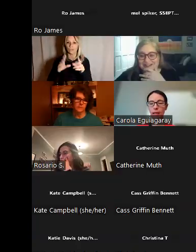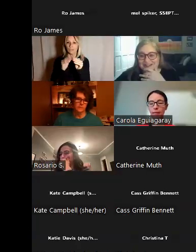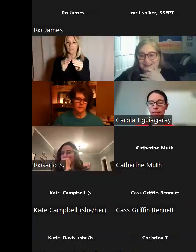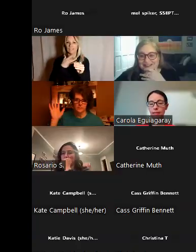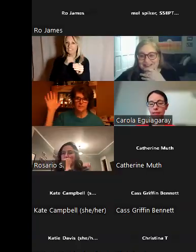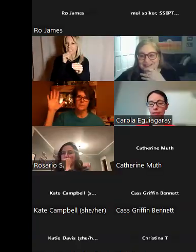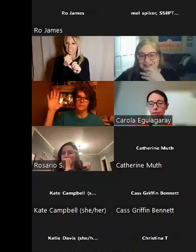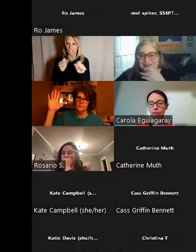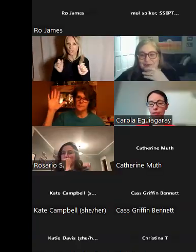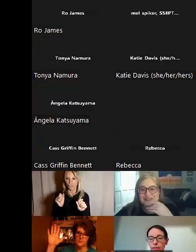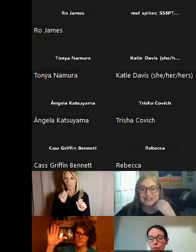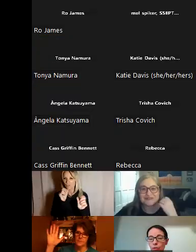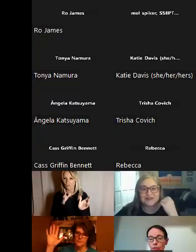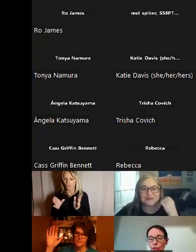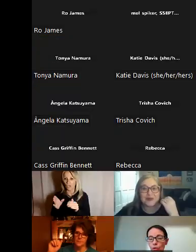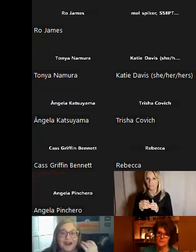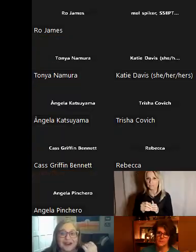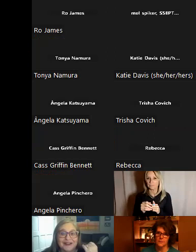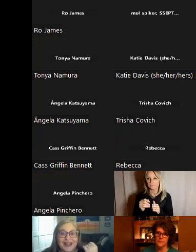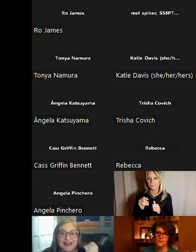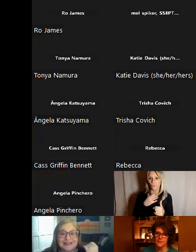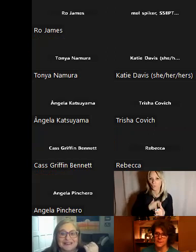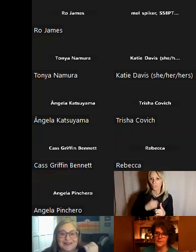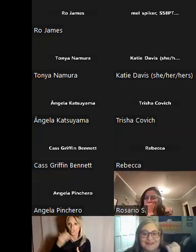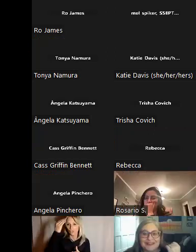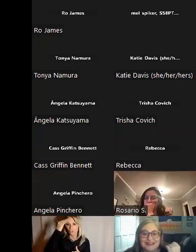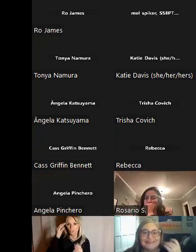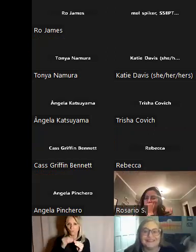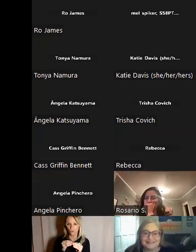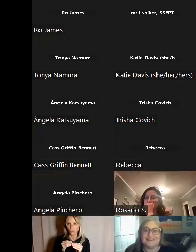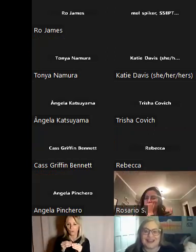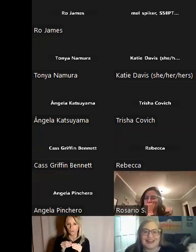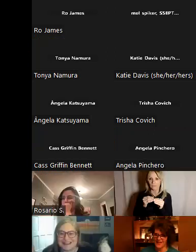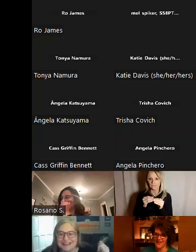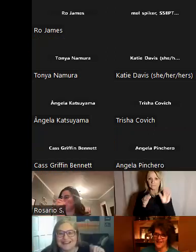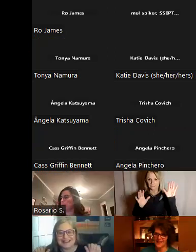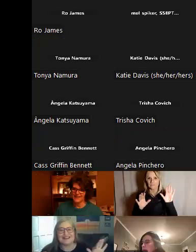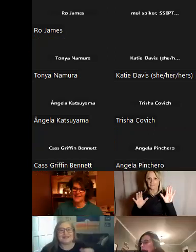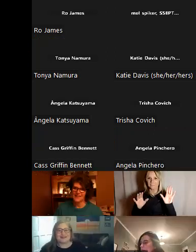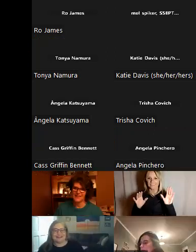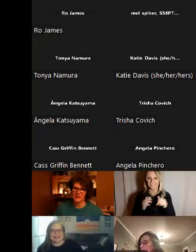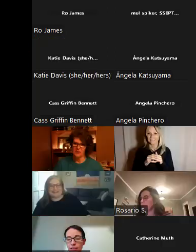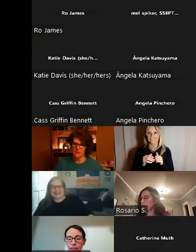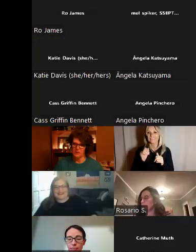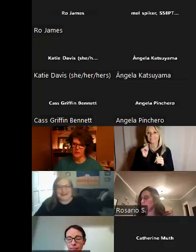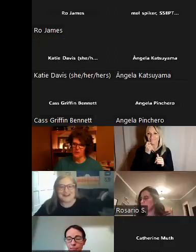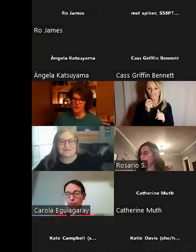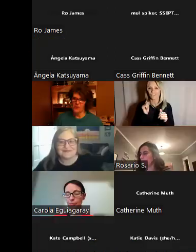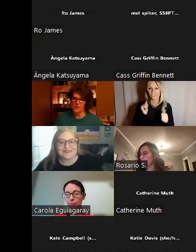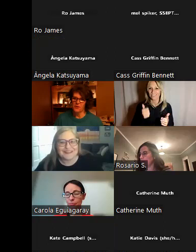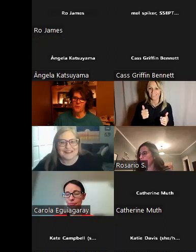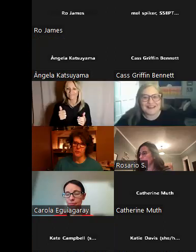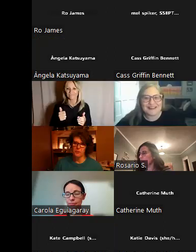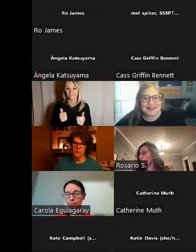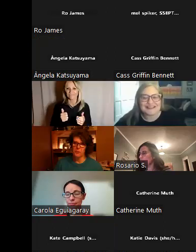or wishing you knew more heading into that meeting okay cool um